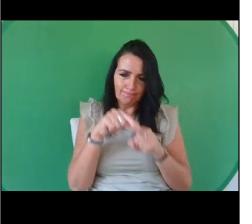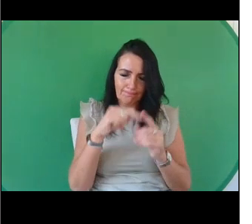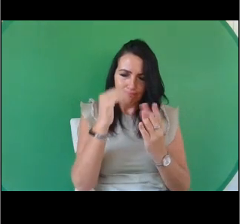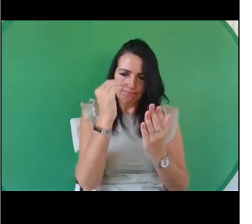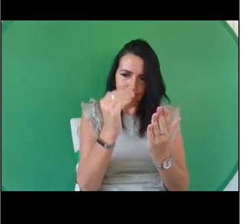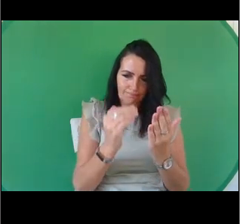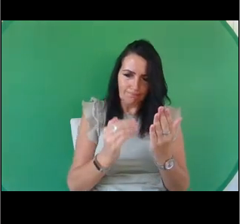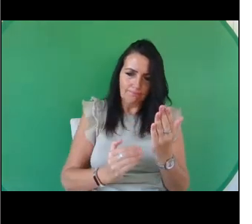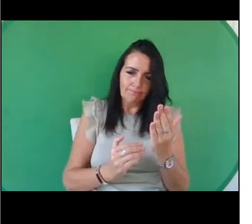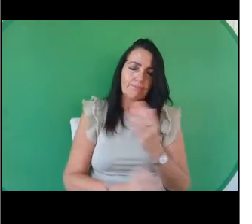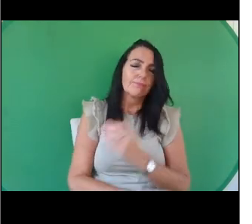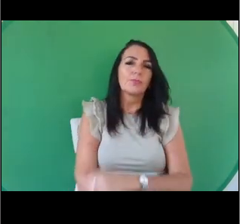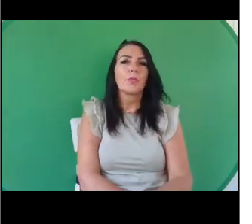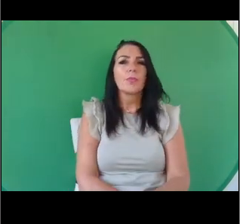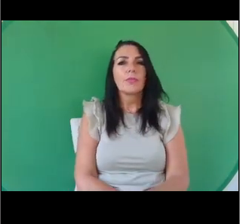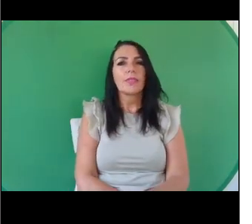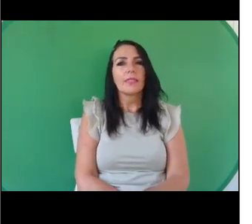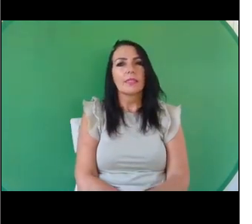together.